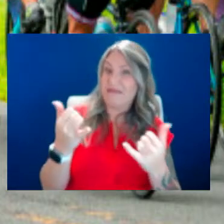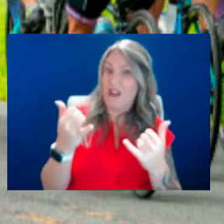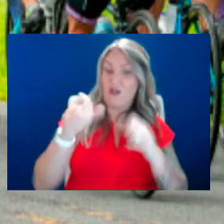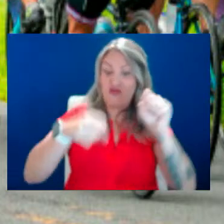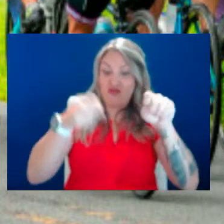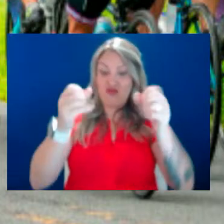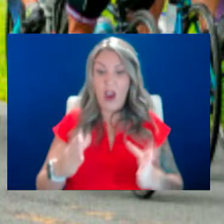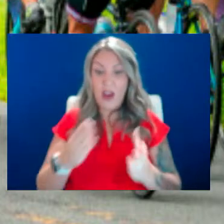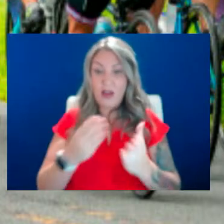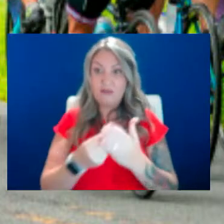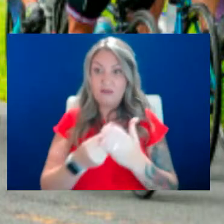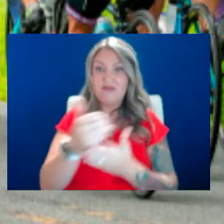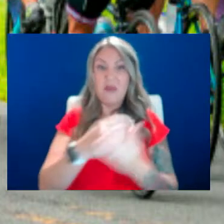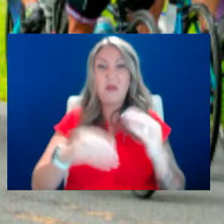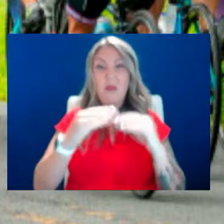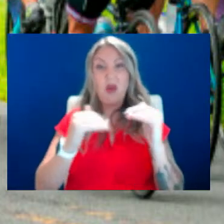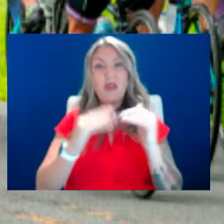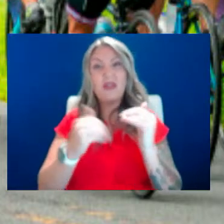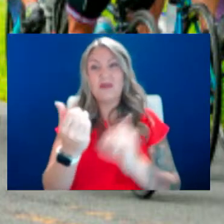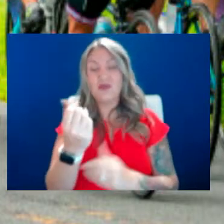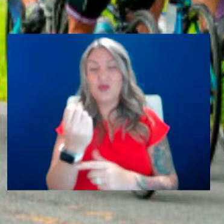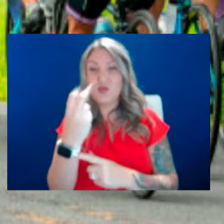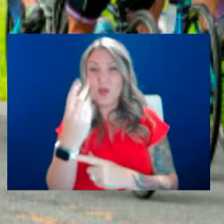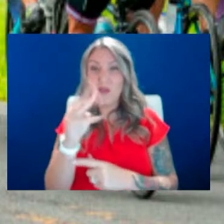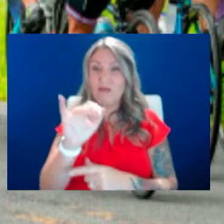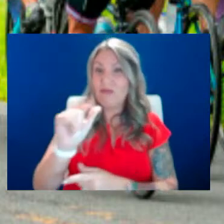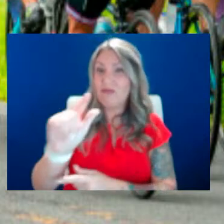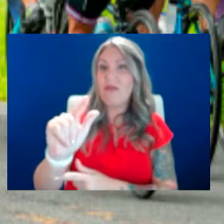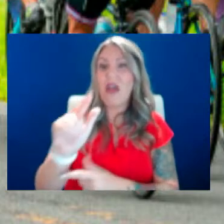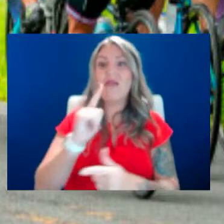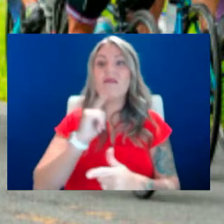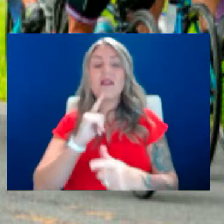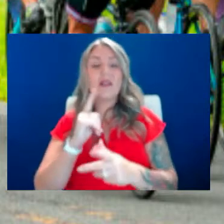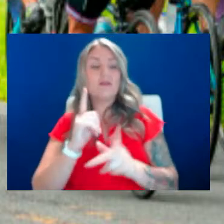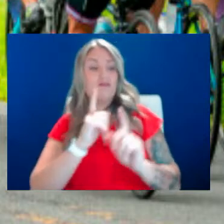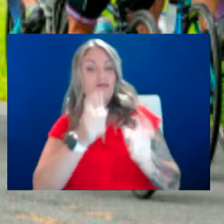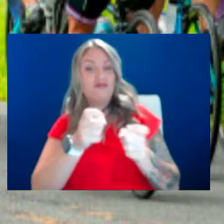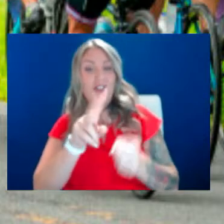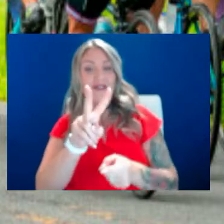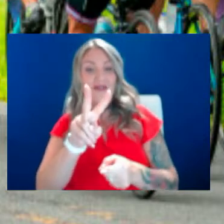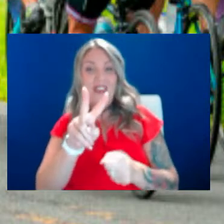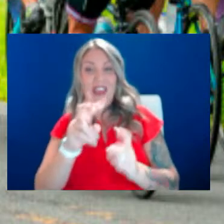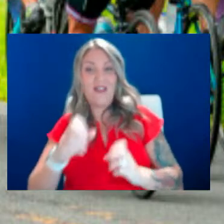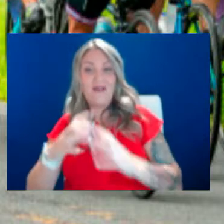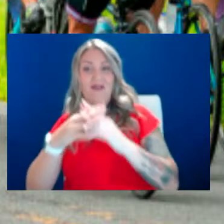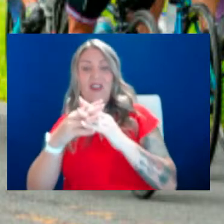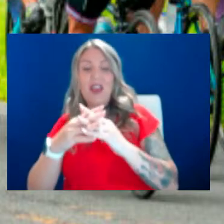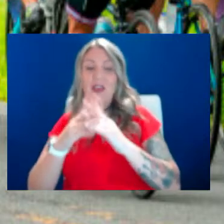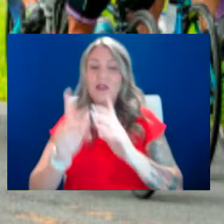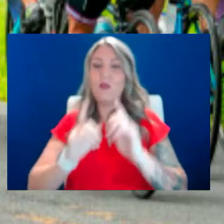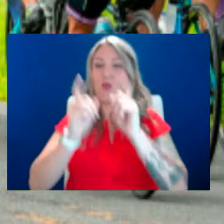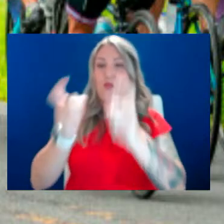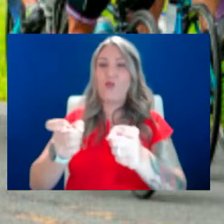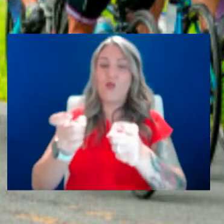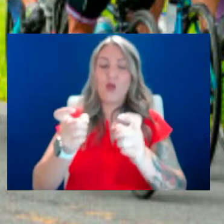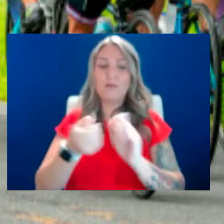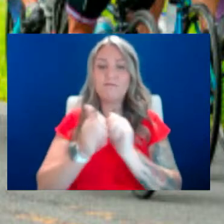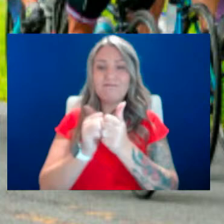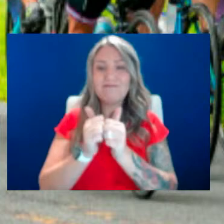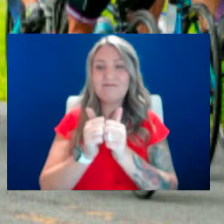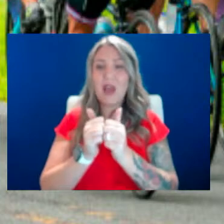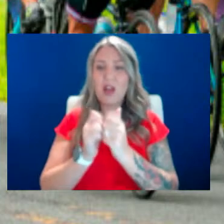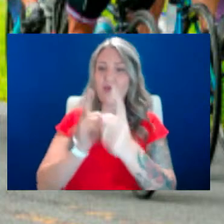and all of that money has gone to the V Foundation, which then in turn awards competitive grants for Cancer